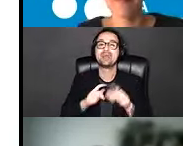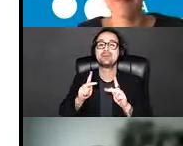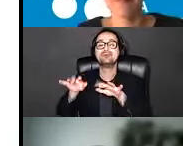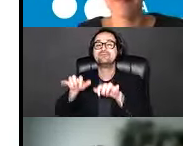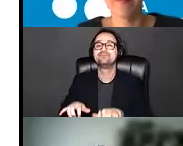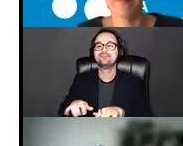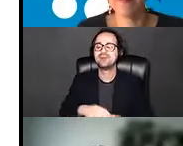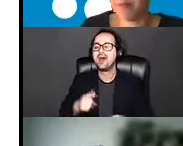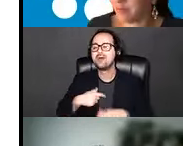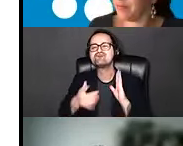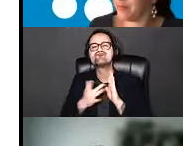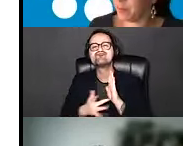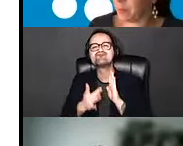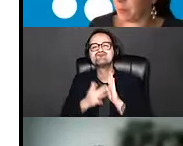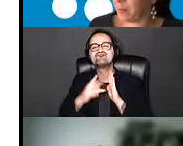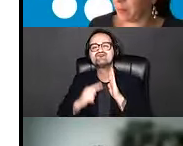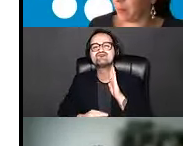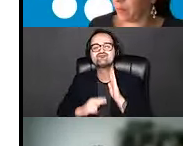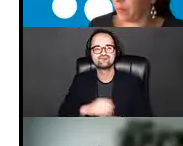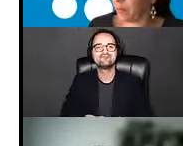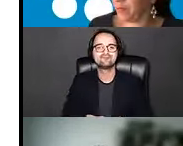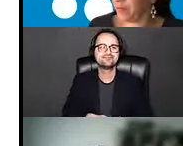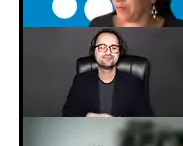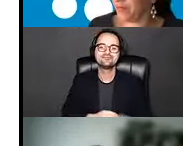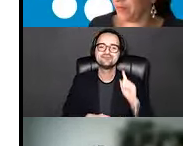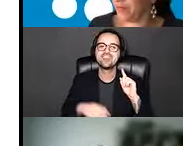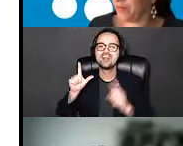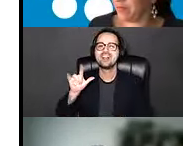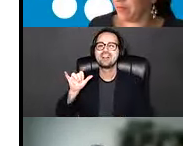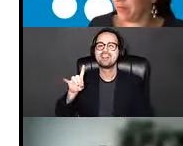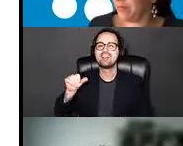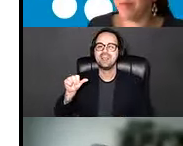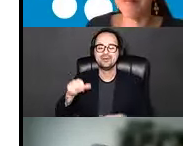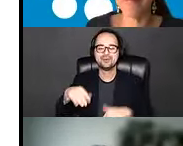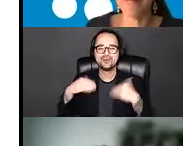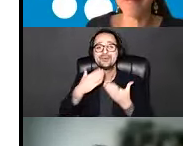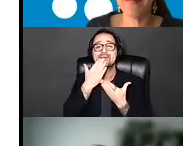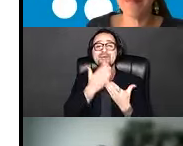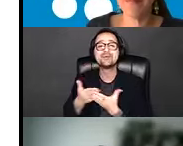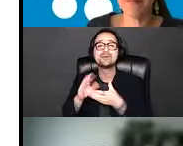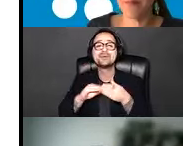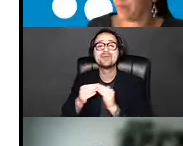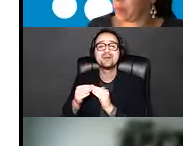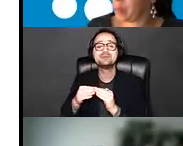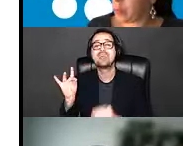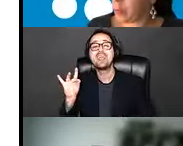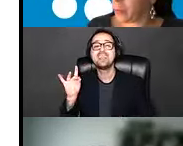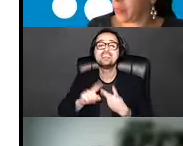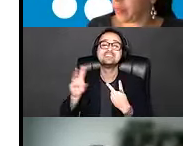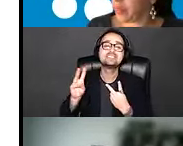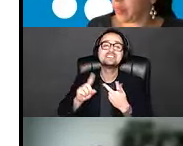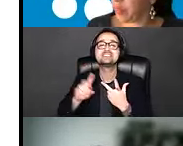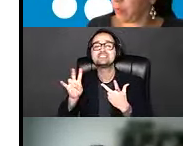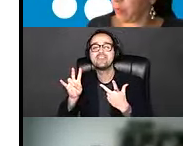I'm just scrolling through. So we got a lot of good numbers here, a lot of 8s, a few 6s and 7s,